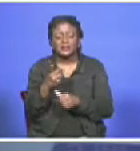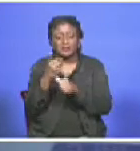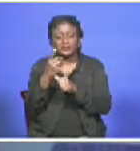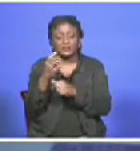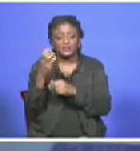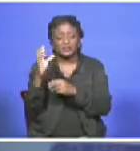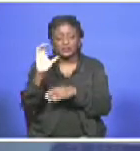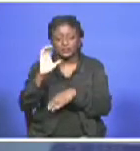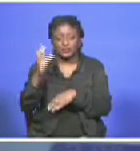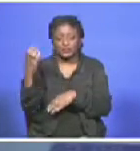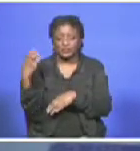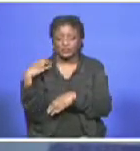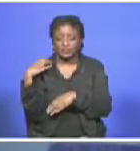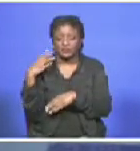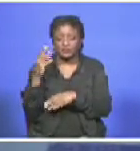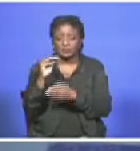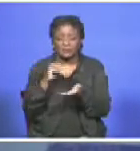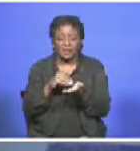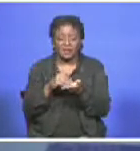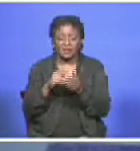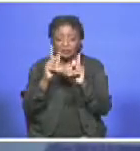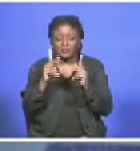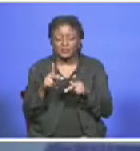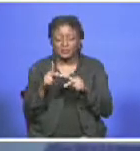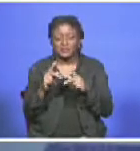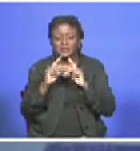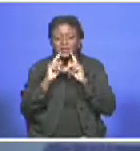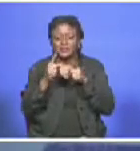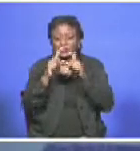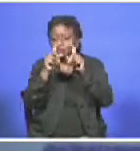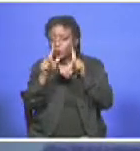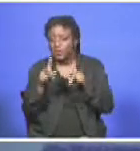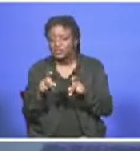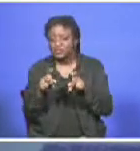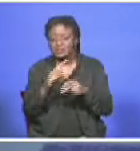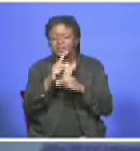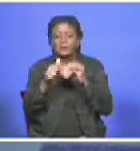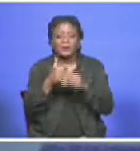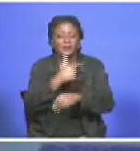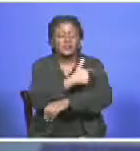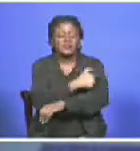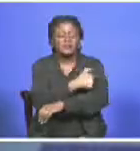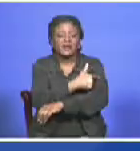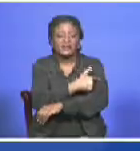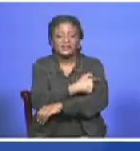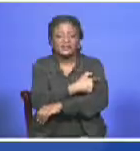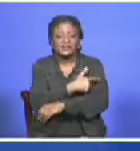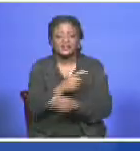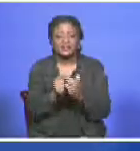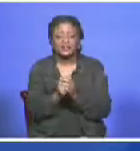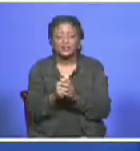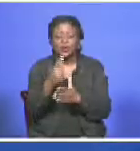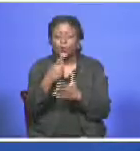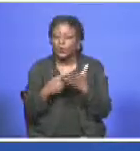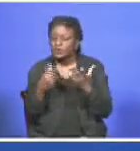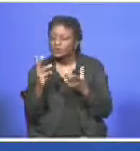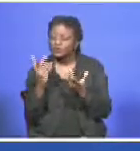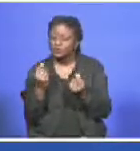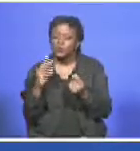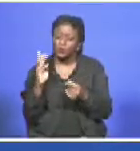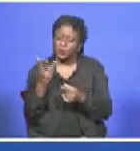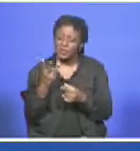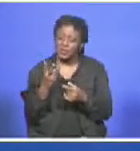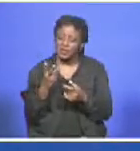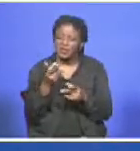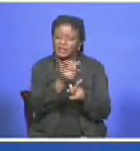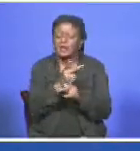via Zoom today to answer questions about the vaccine. What do we actually care about? What are the things that we want to